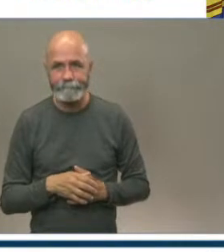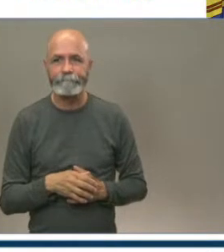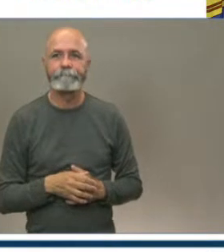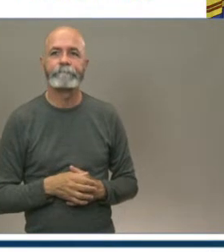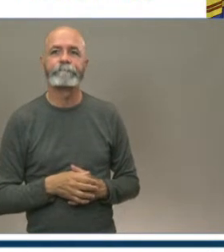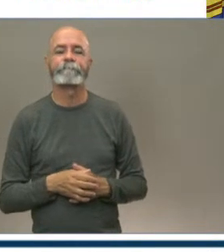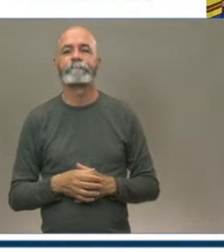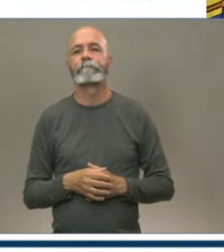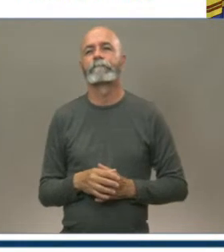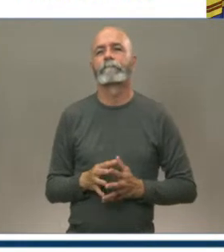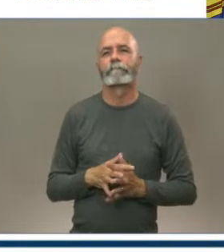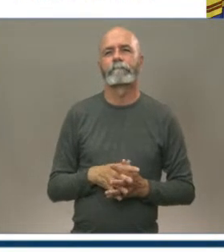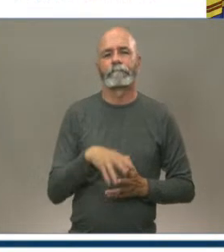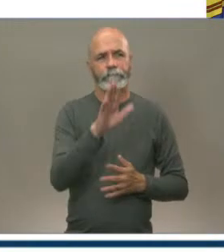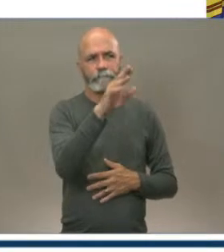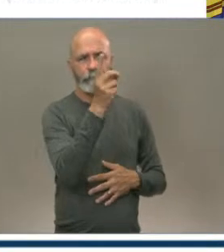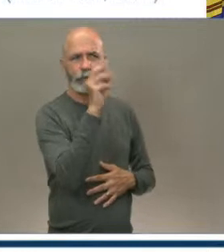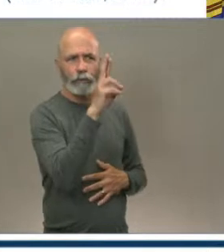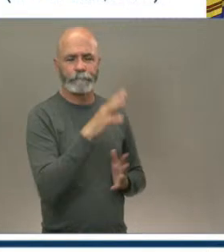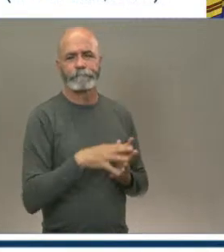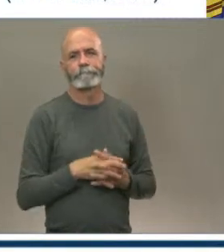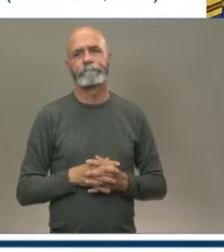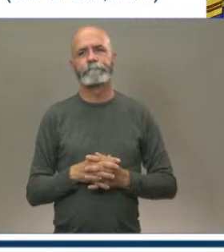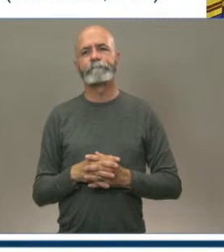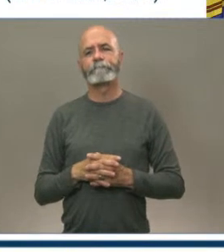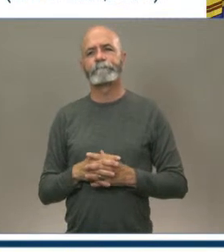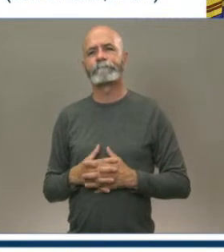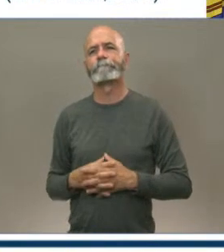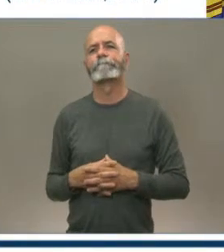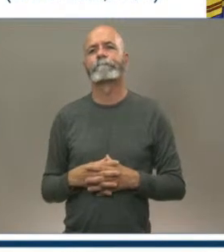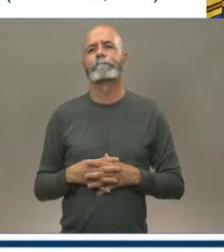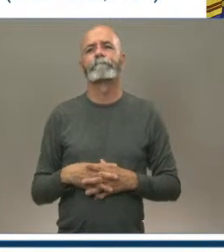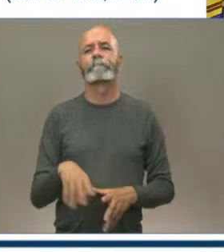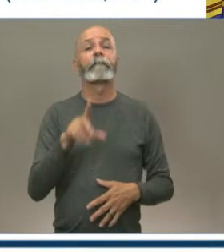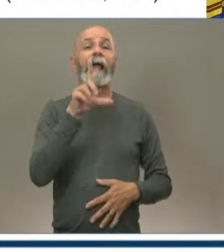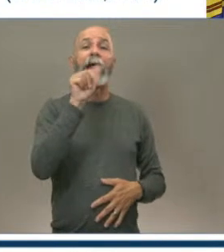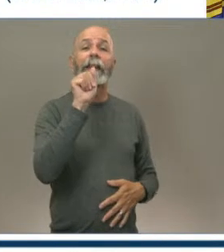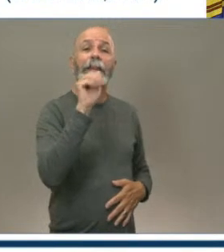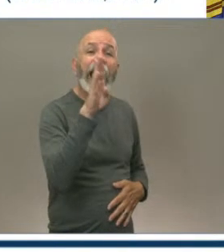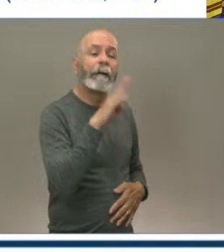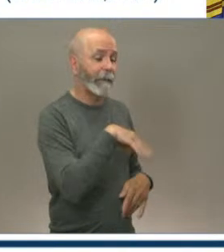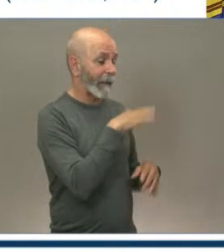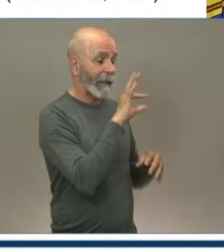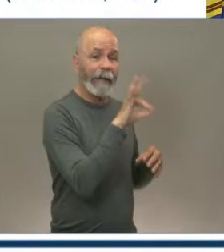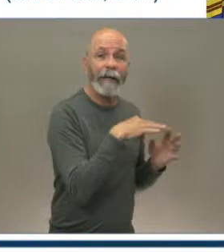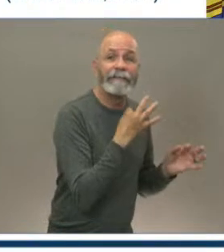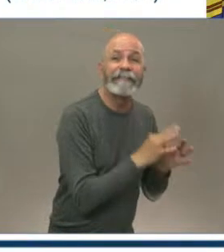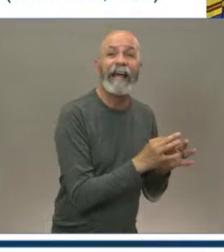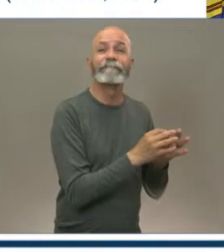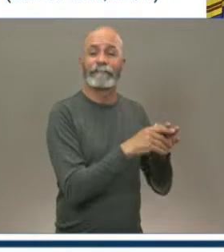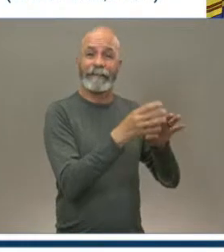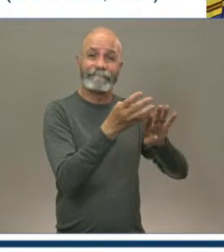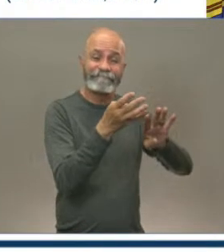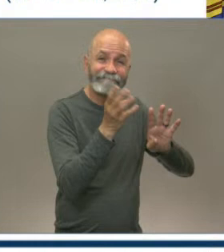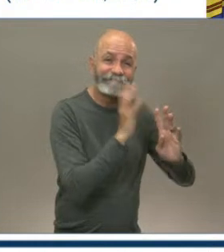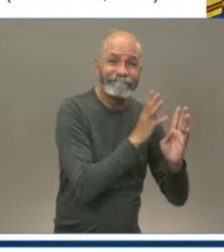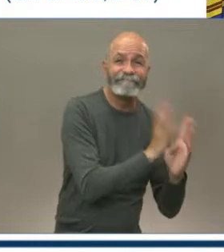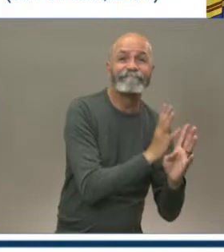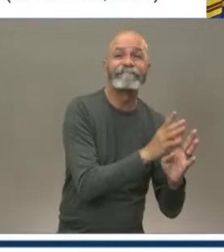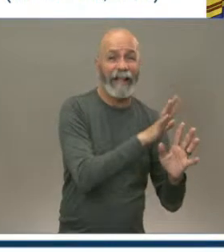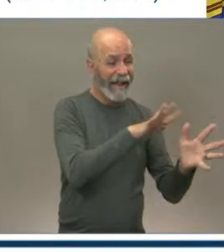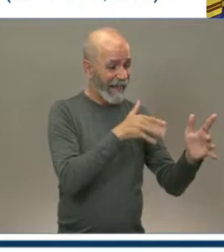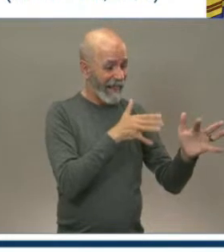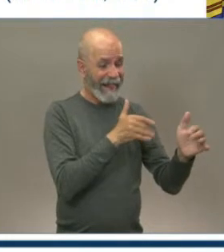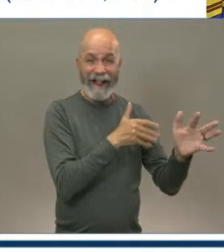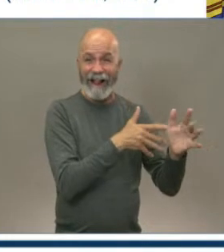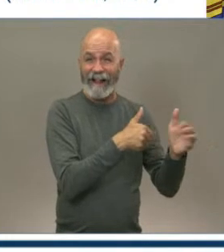you. Dr. Strang, we've seen the number of lab tests that are completed every day fall dramatically. What is the impact